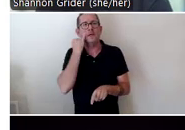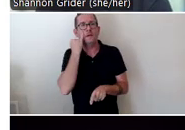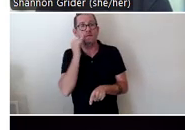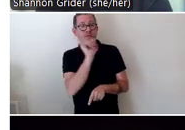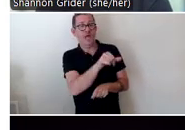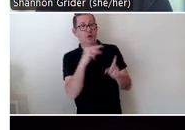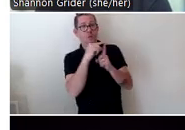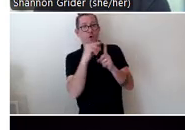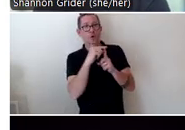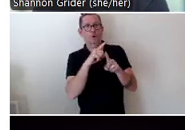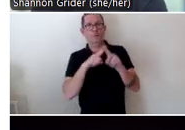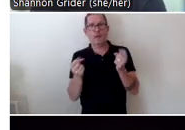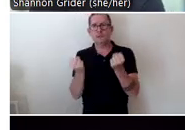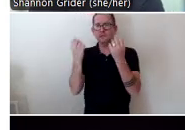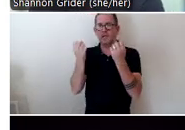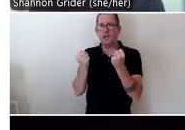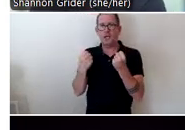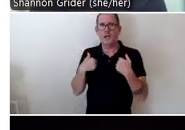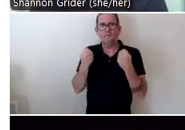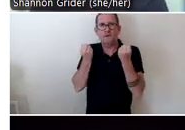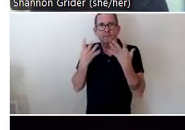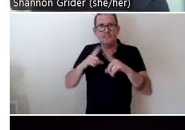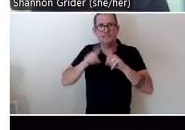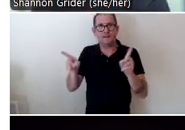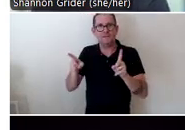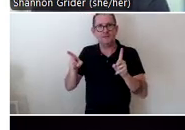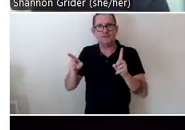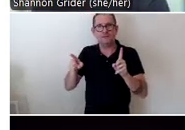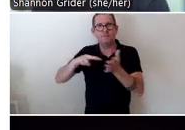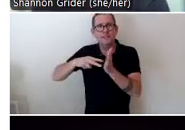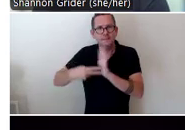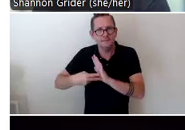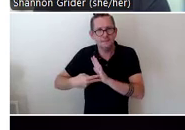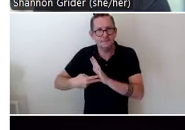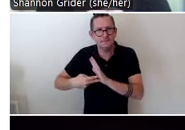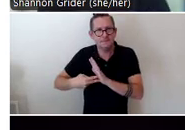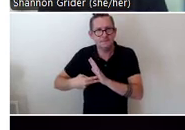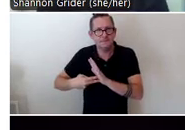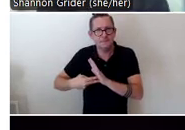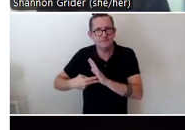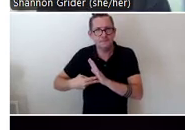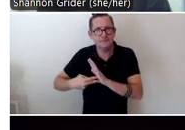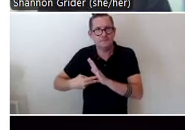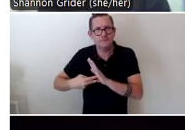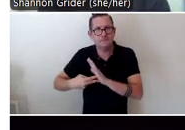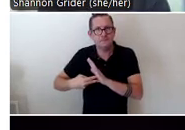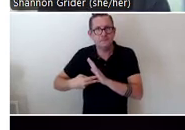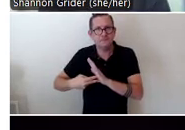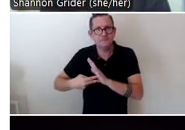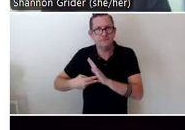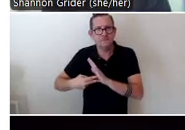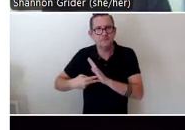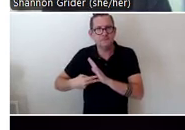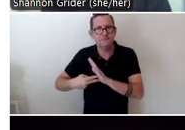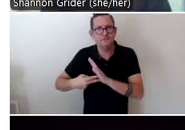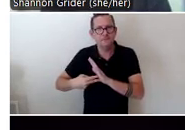don't have that same type of access that you do. So also we need to remember that signs are not a